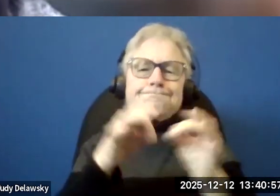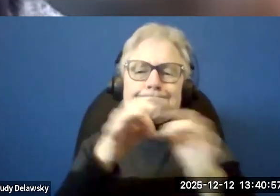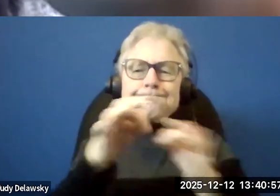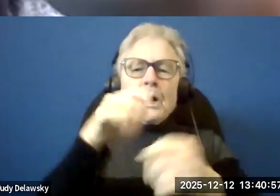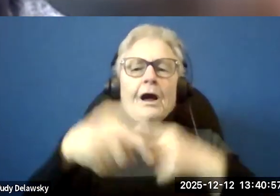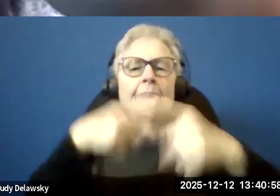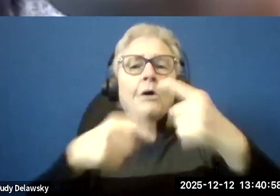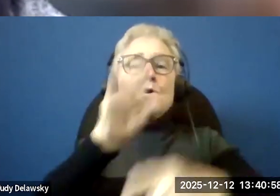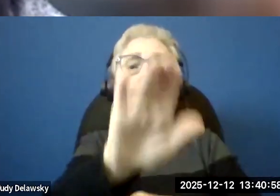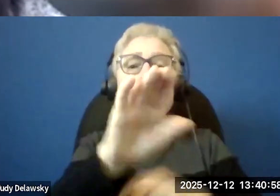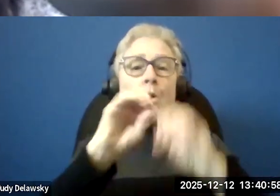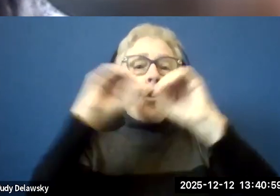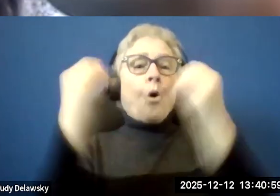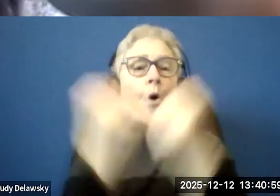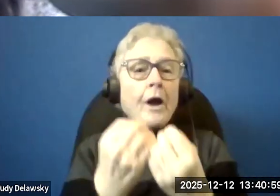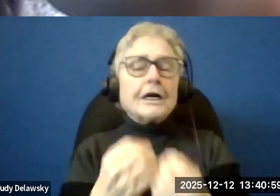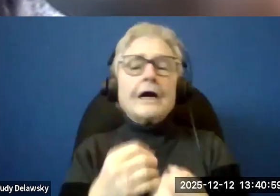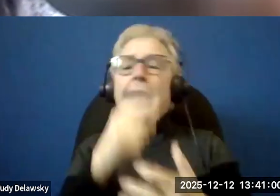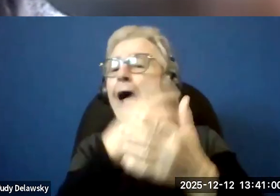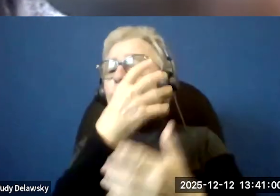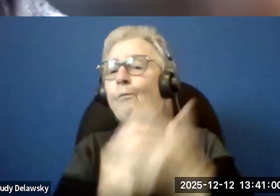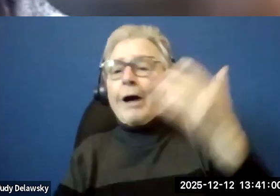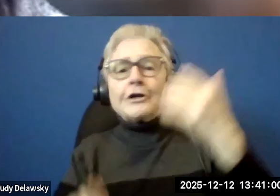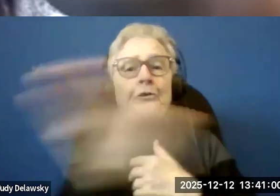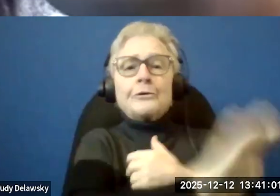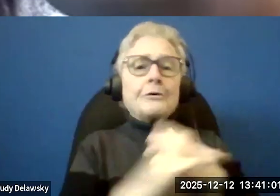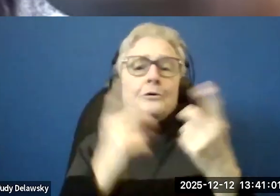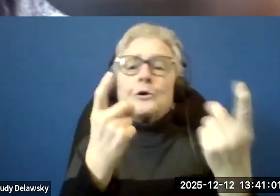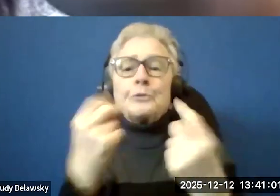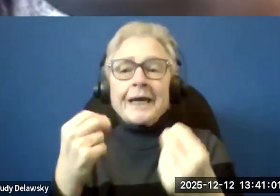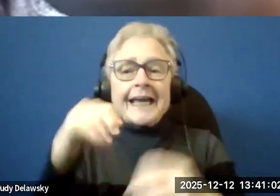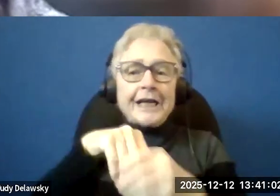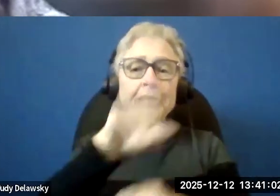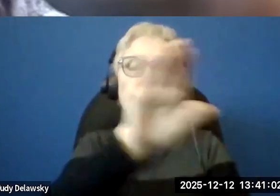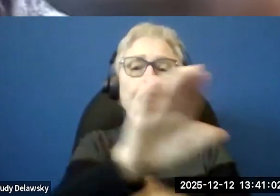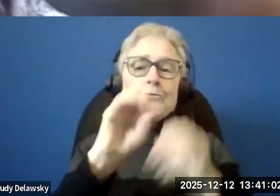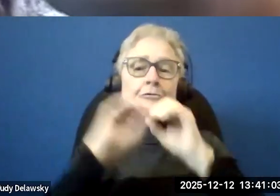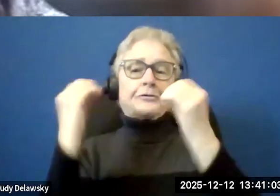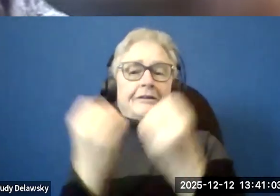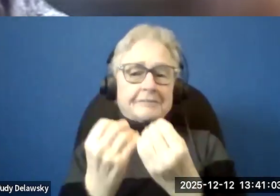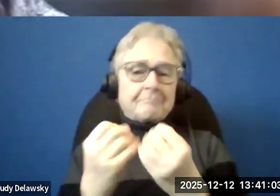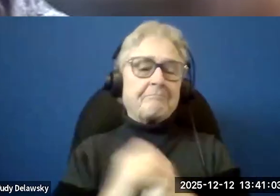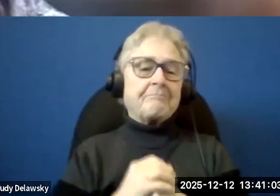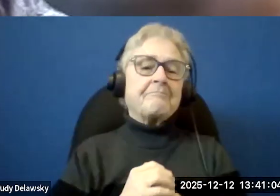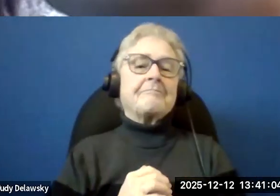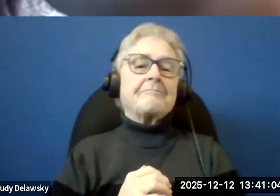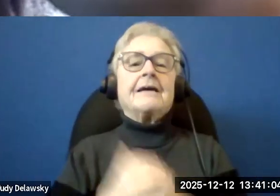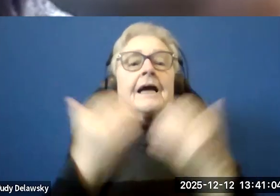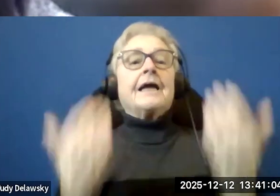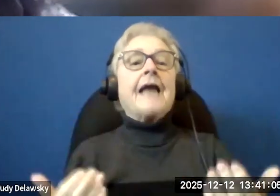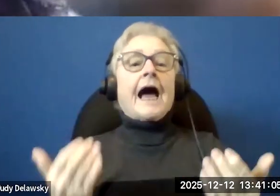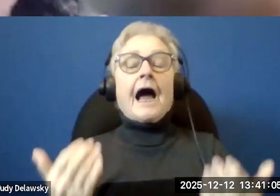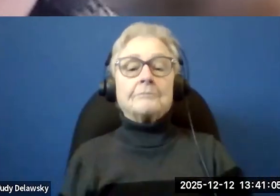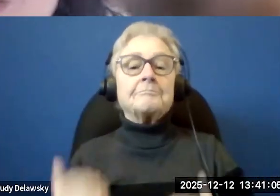doing currently, and then looking forward. Now we can move on to discuss some of the